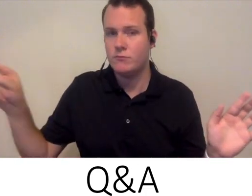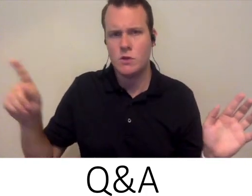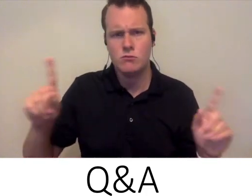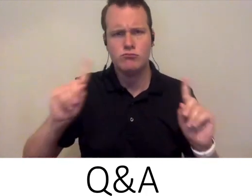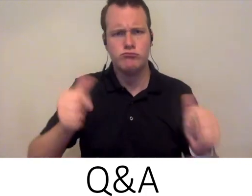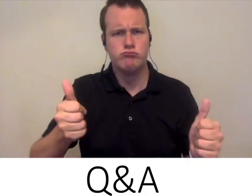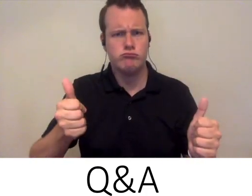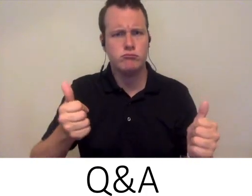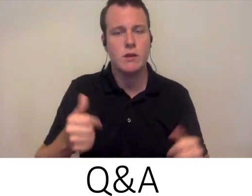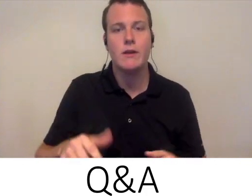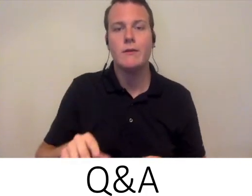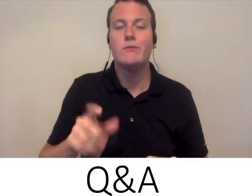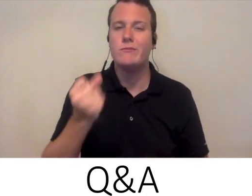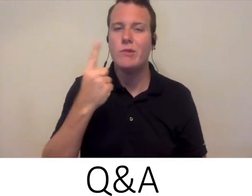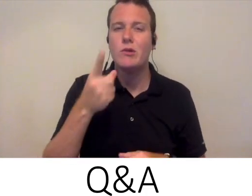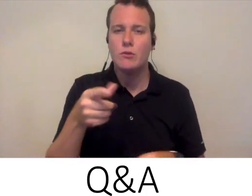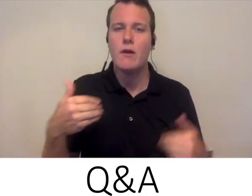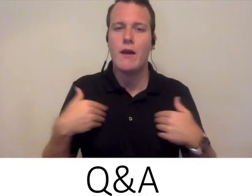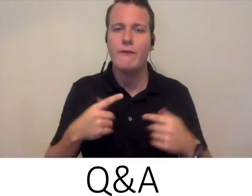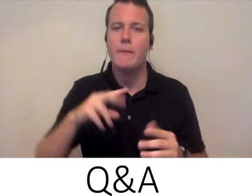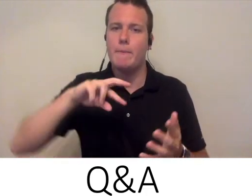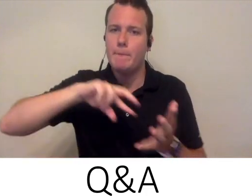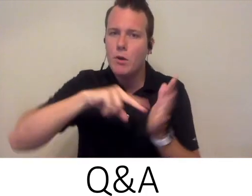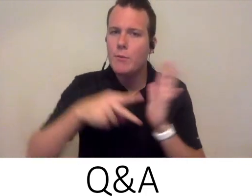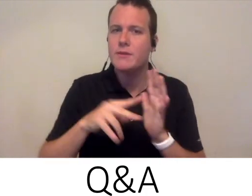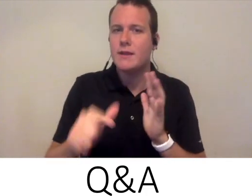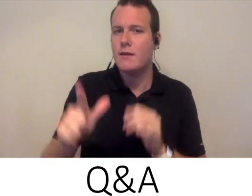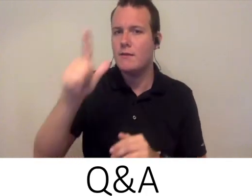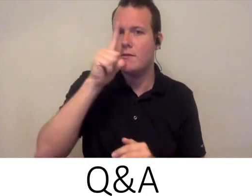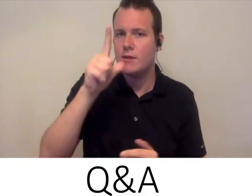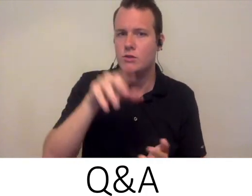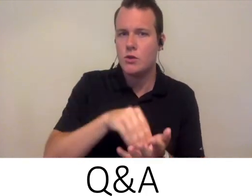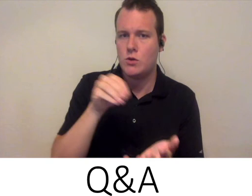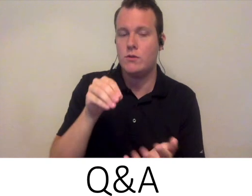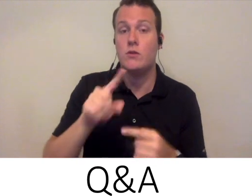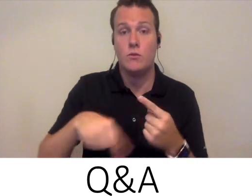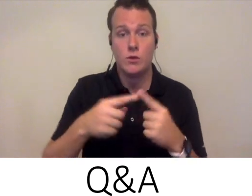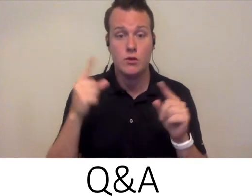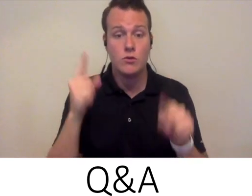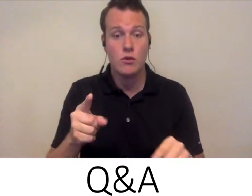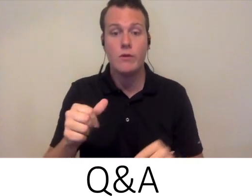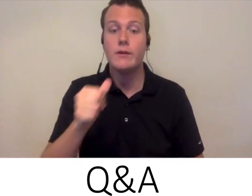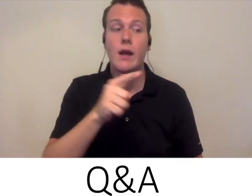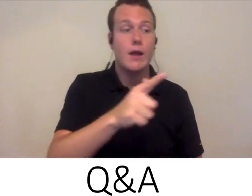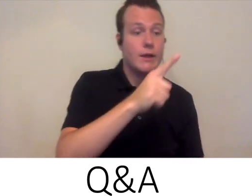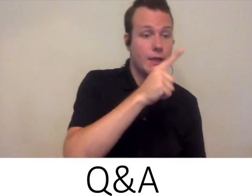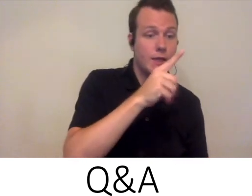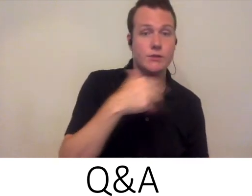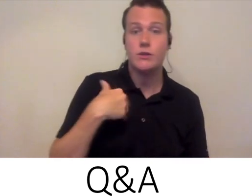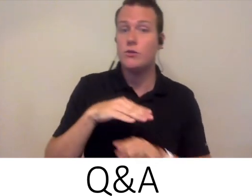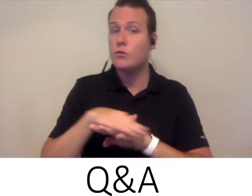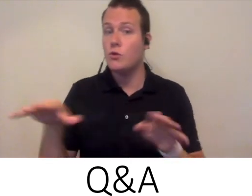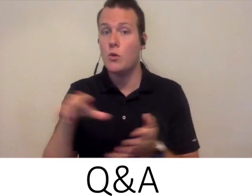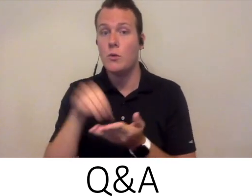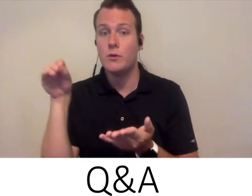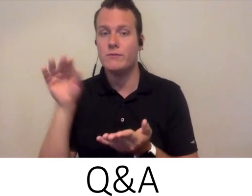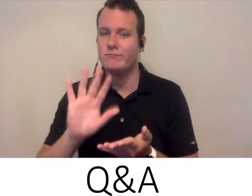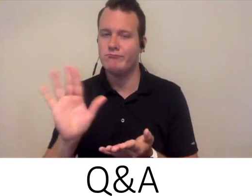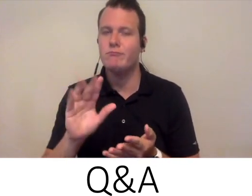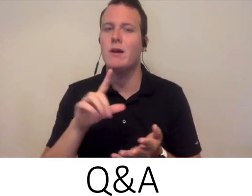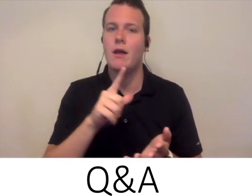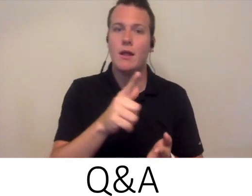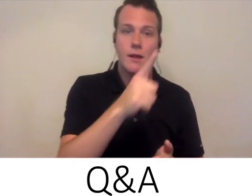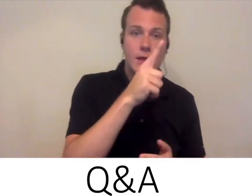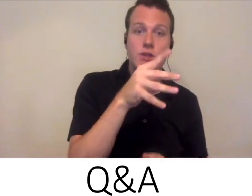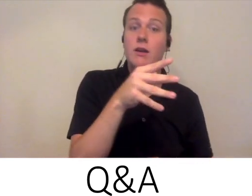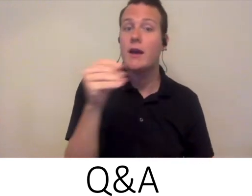a purpose for that lunch and learn. So when you go, make sure it's just not lunch and no learn. Make sure that it's lunch and